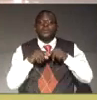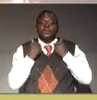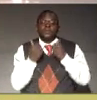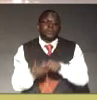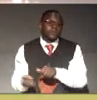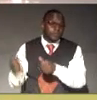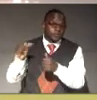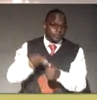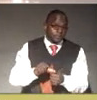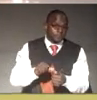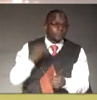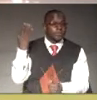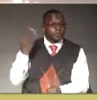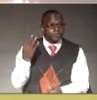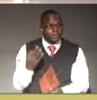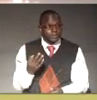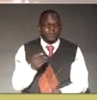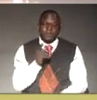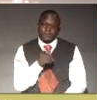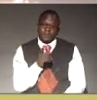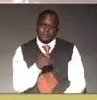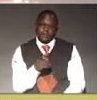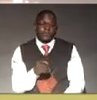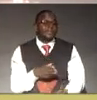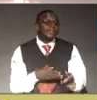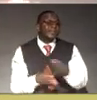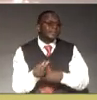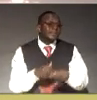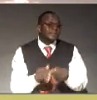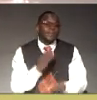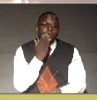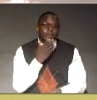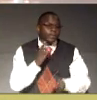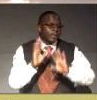Yeah, I would like to make you aware that the Catholic Church don't sell oils.